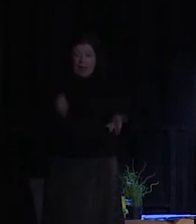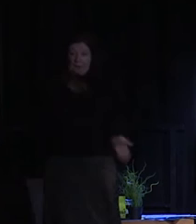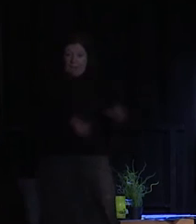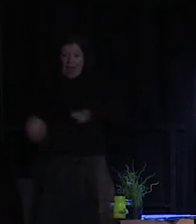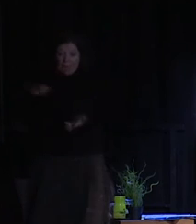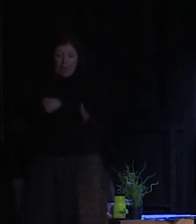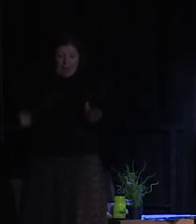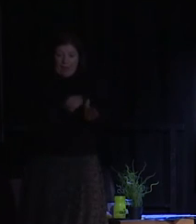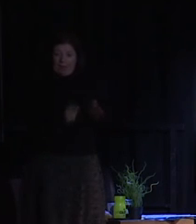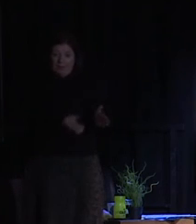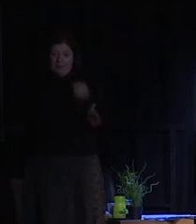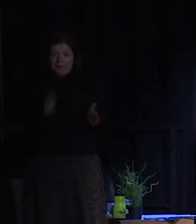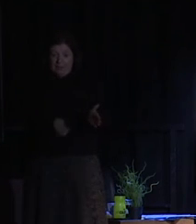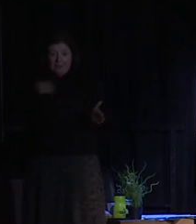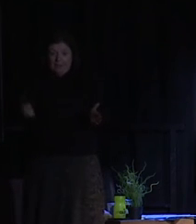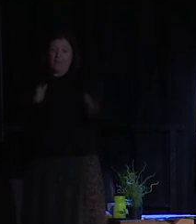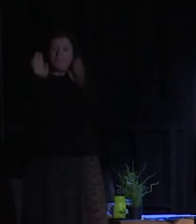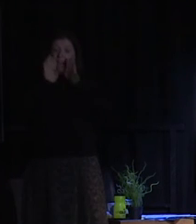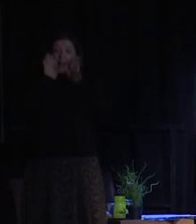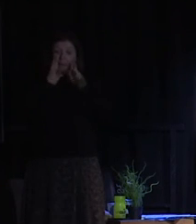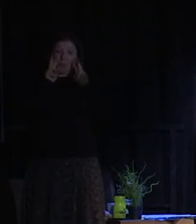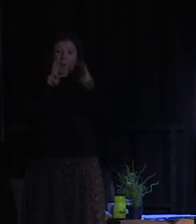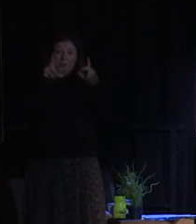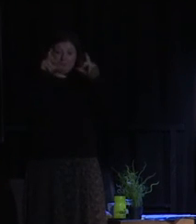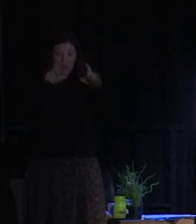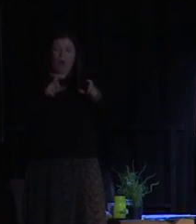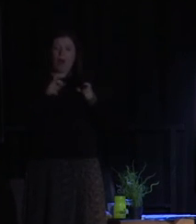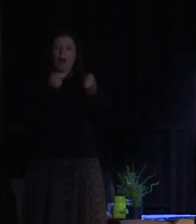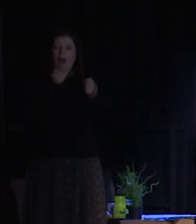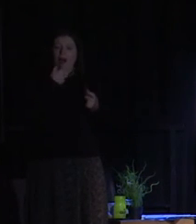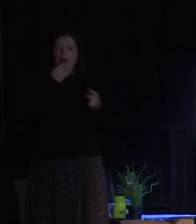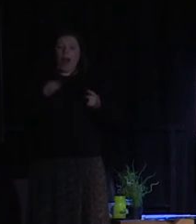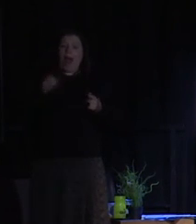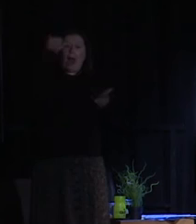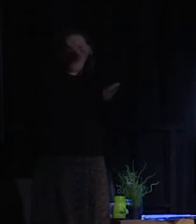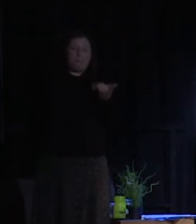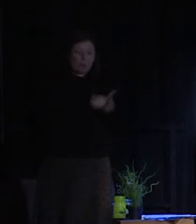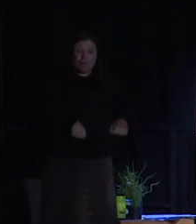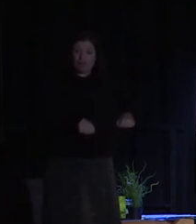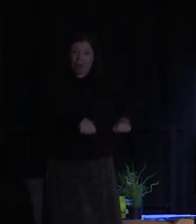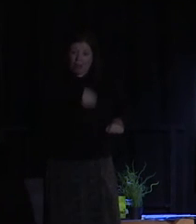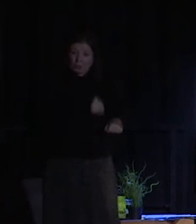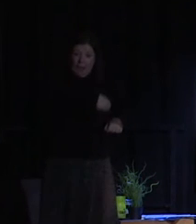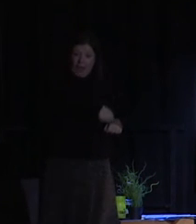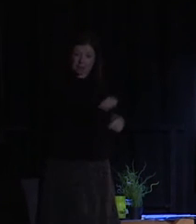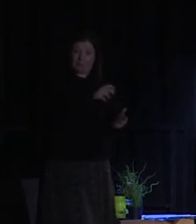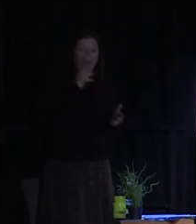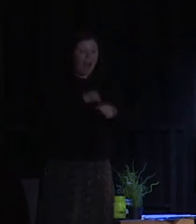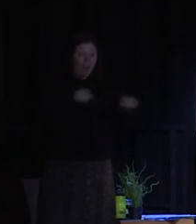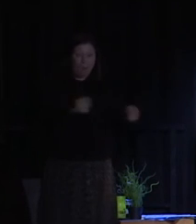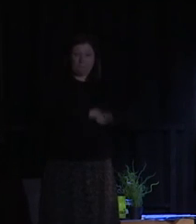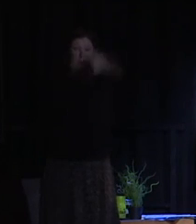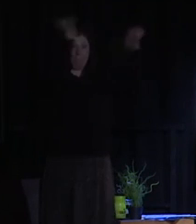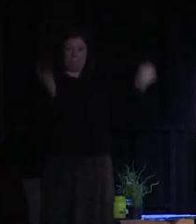cases. Hysterical photos on Facebook of them pushing all of these things on trolleys in Hong Kong Airport or wherever they're performing it. Really, really nice piece,